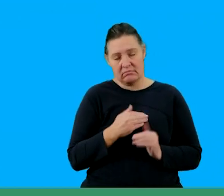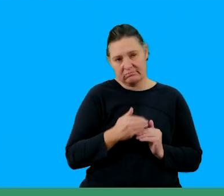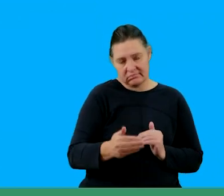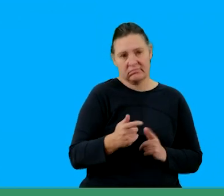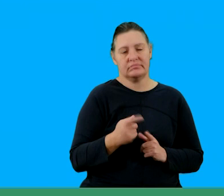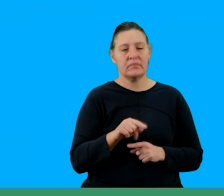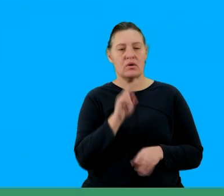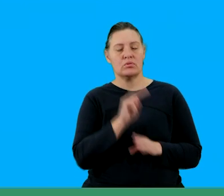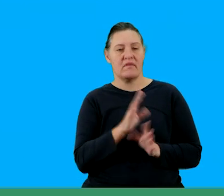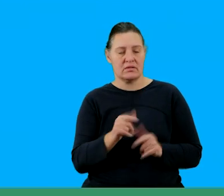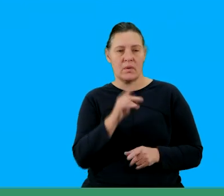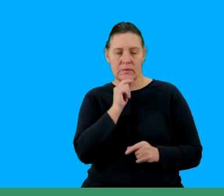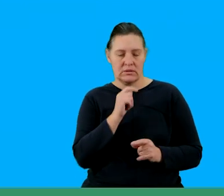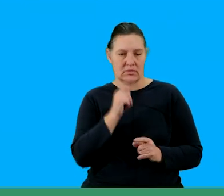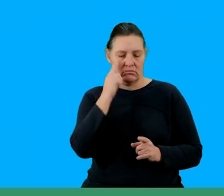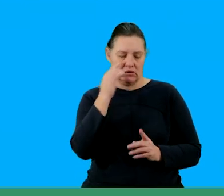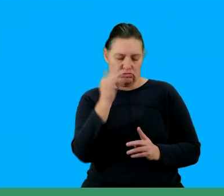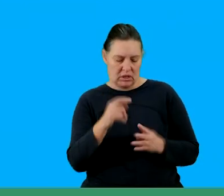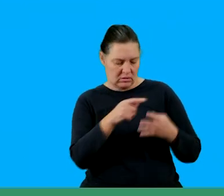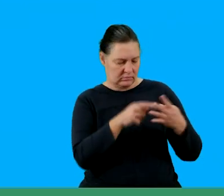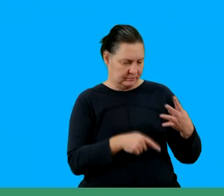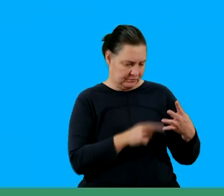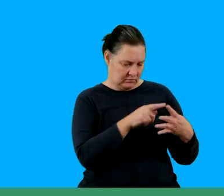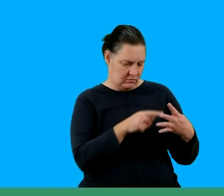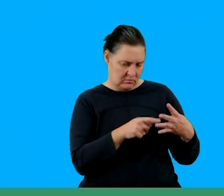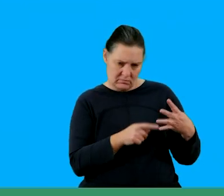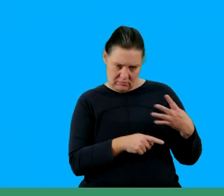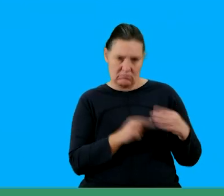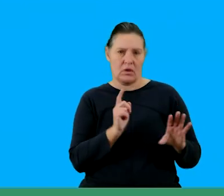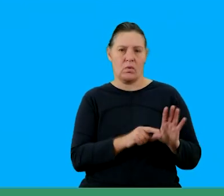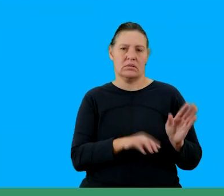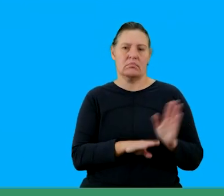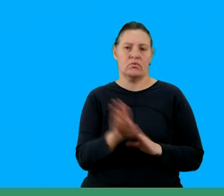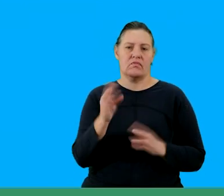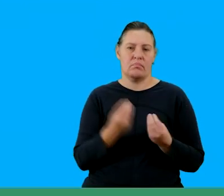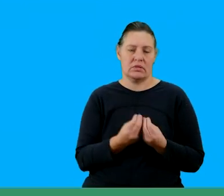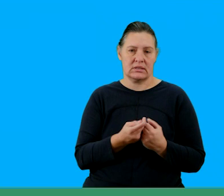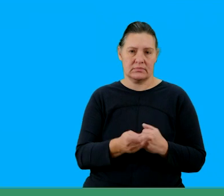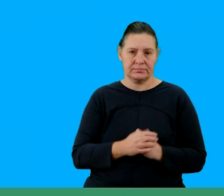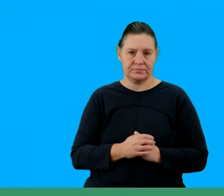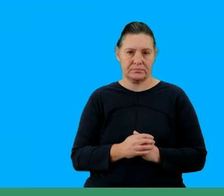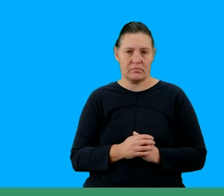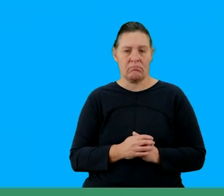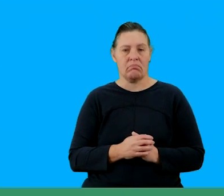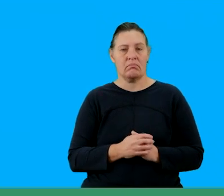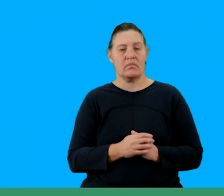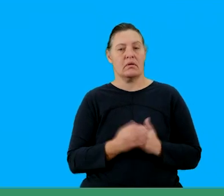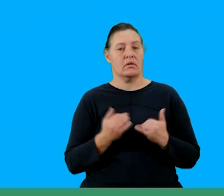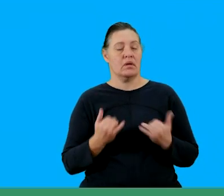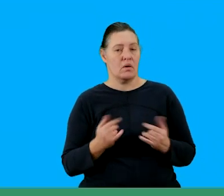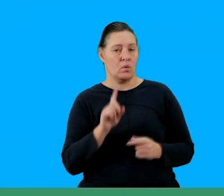supervisor uses a checklist to improve the quality of the product.